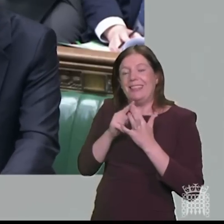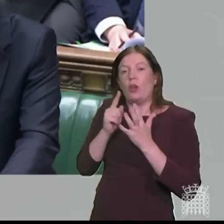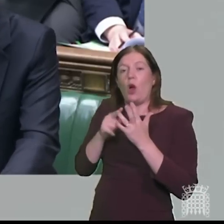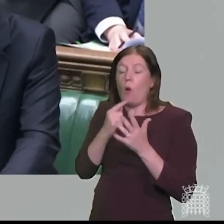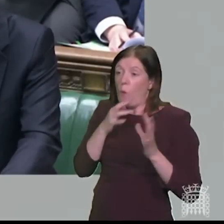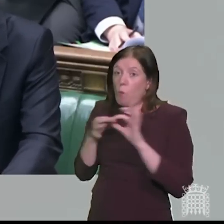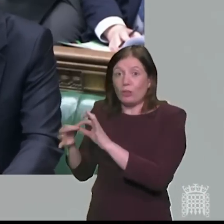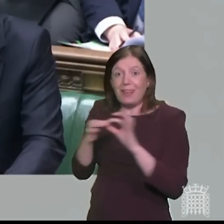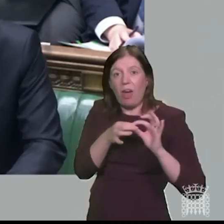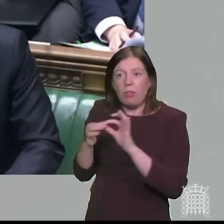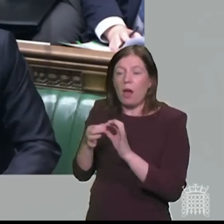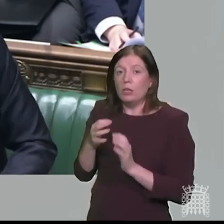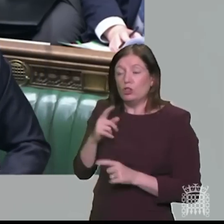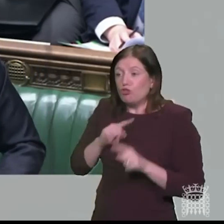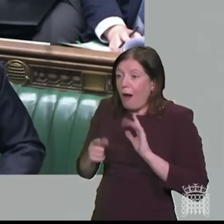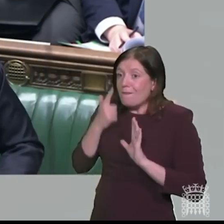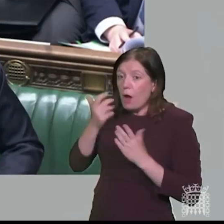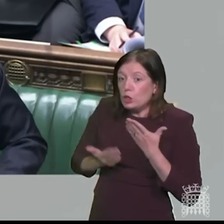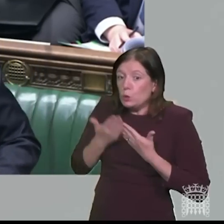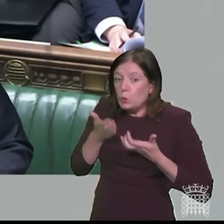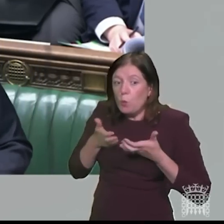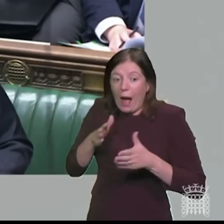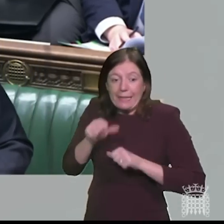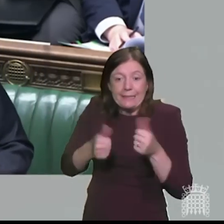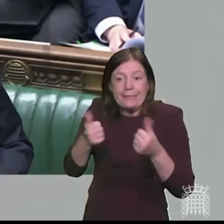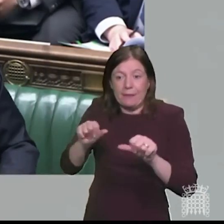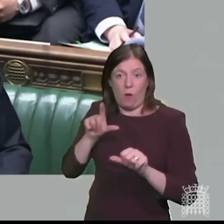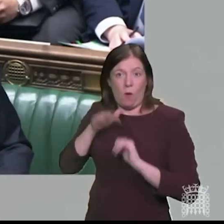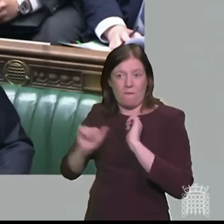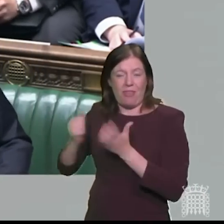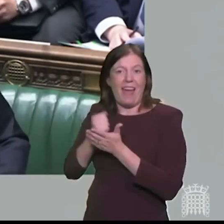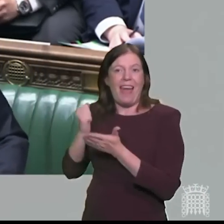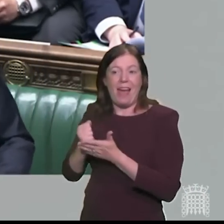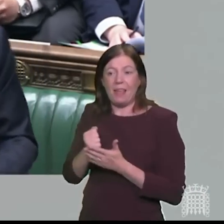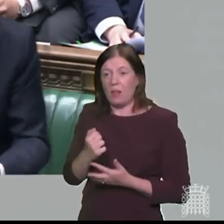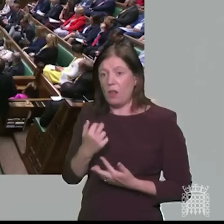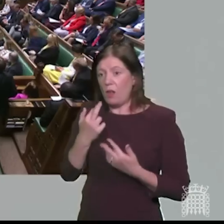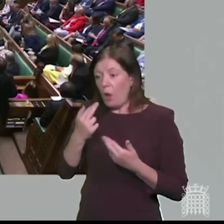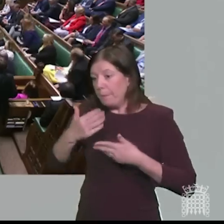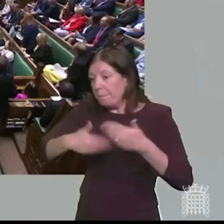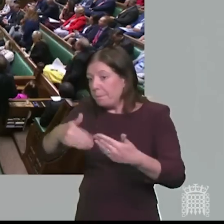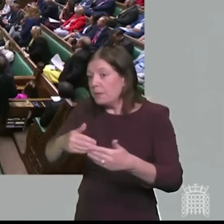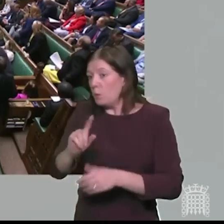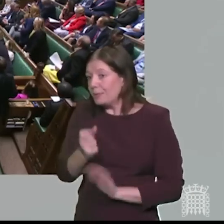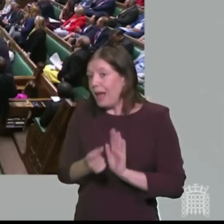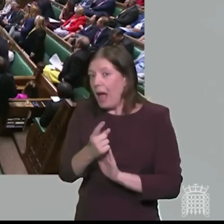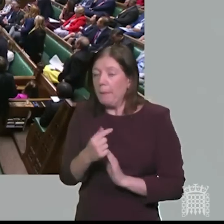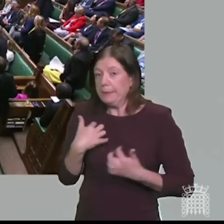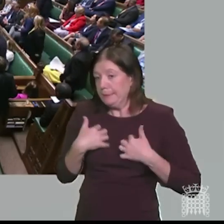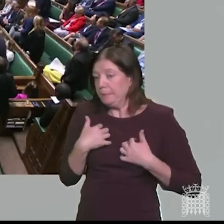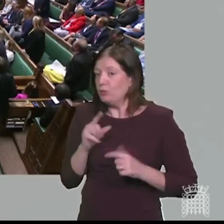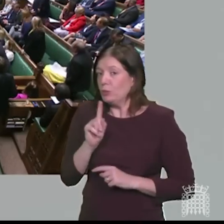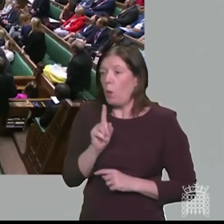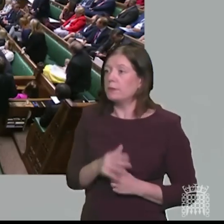with the CPA to find a mutually acceptable solution to the status issue, and I look forward to seeing progress. Alison McGovern. Thank you,